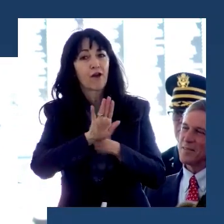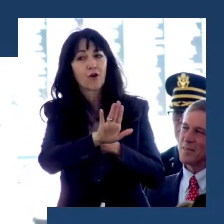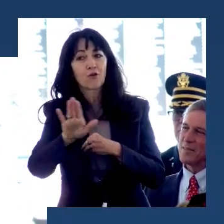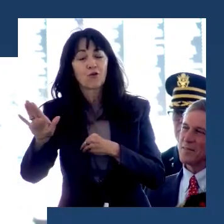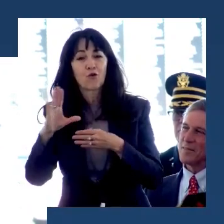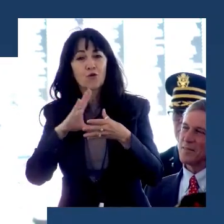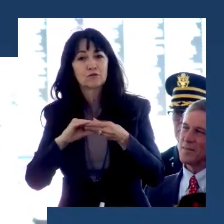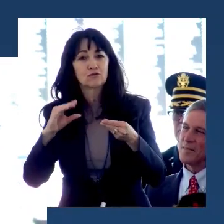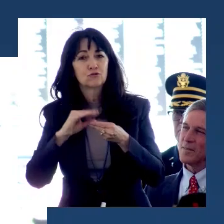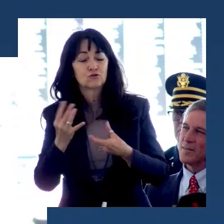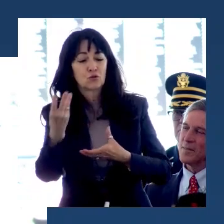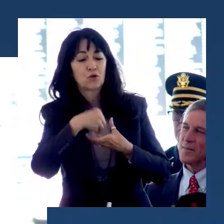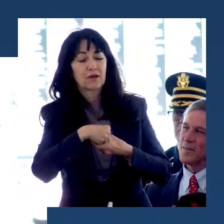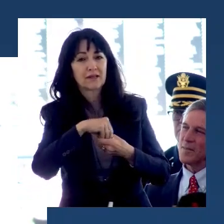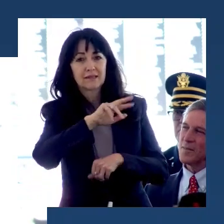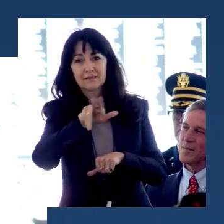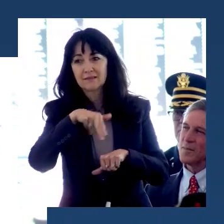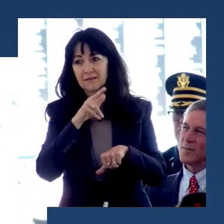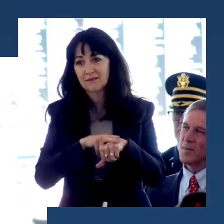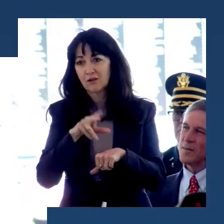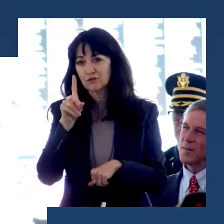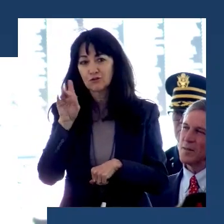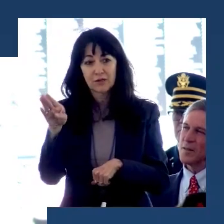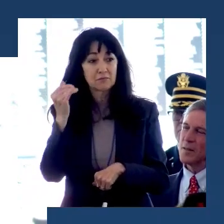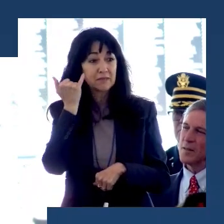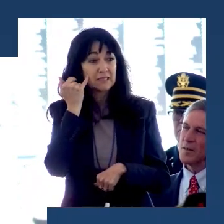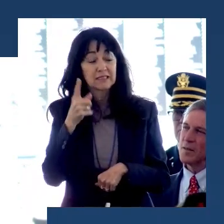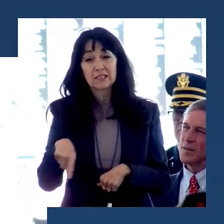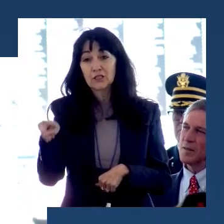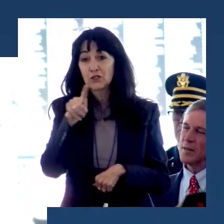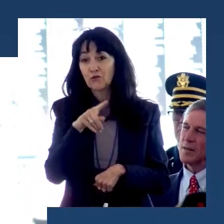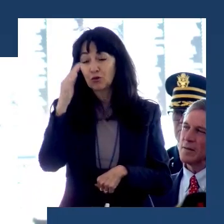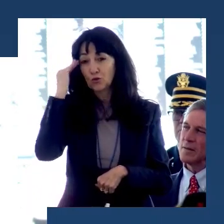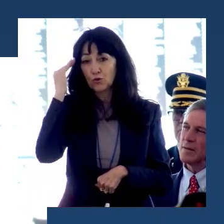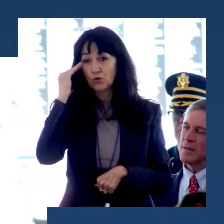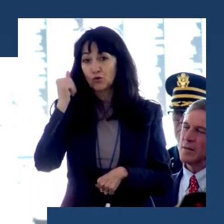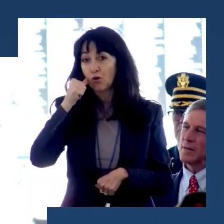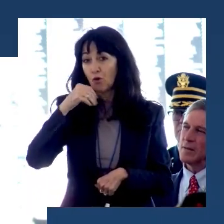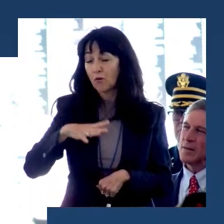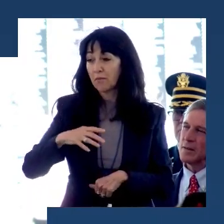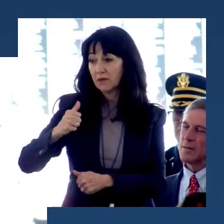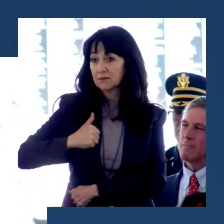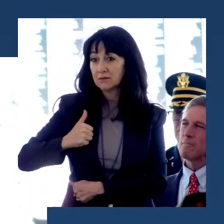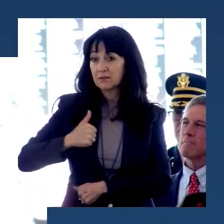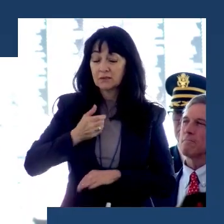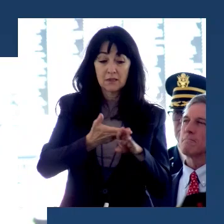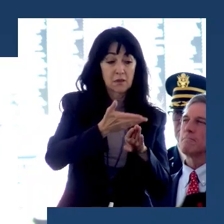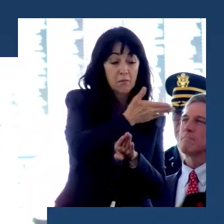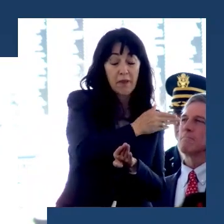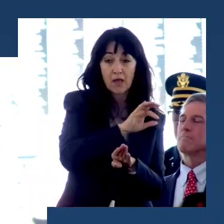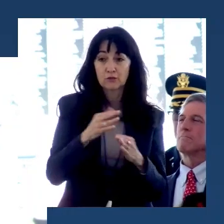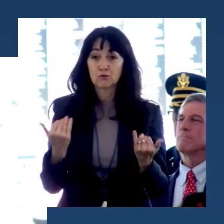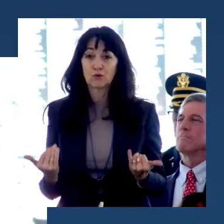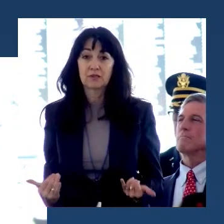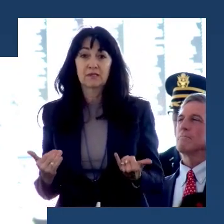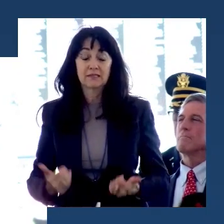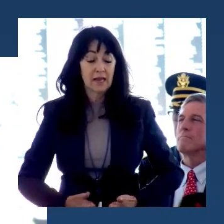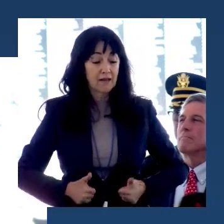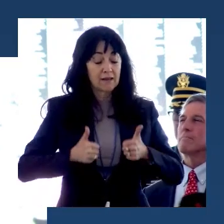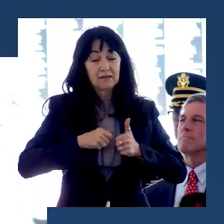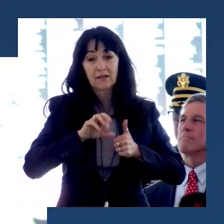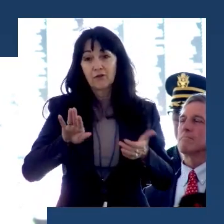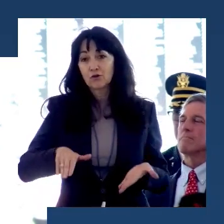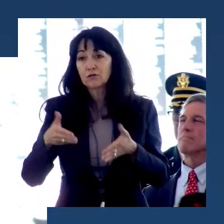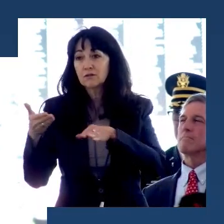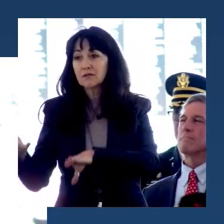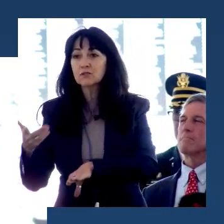database. But if you know a military woman, past or present, living or deceased, we stand ready to help